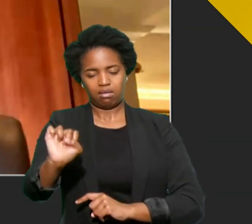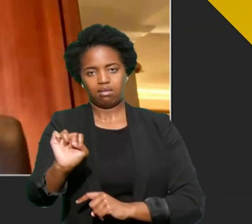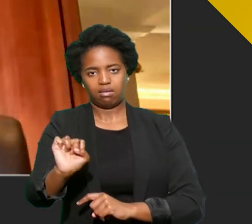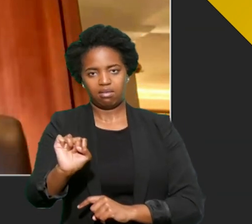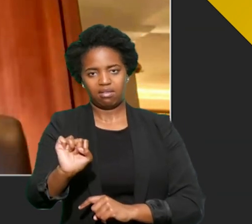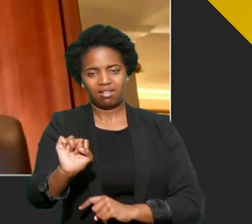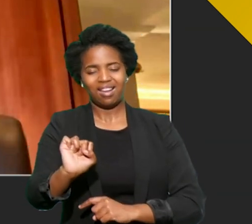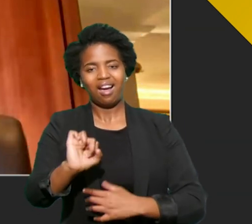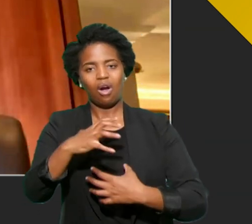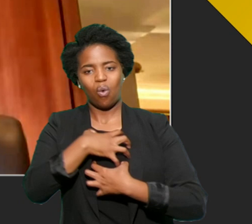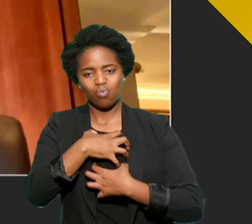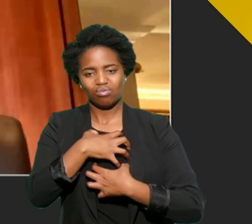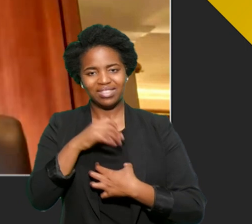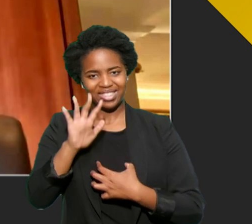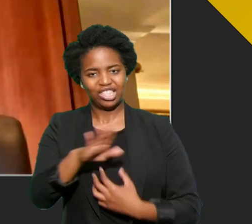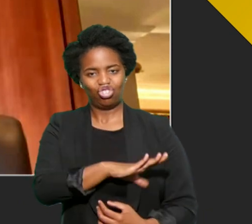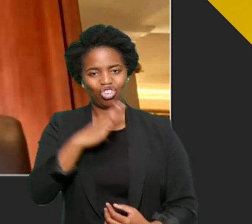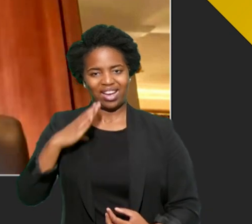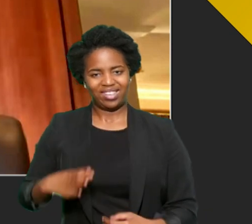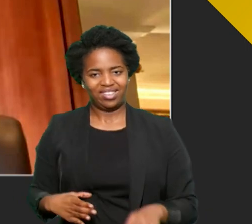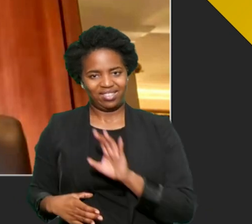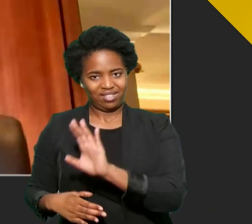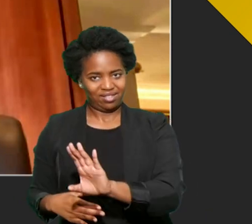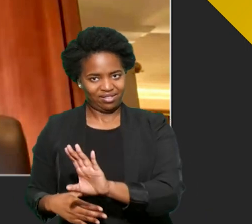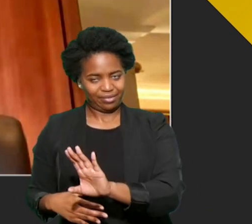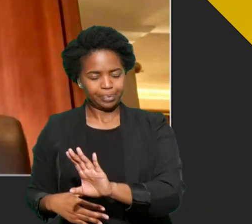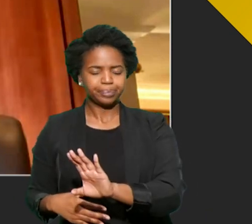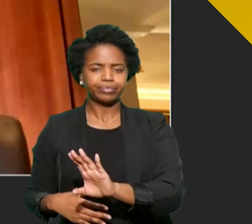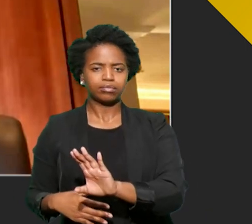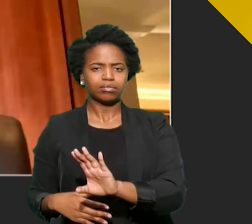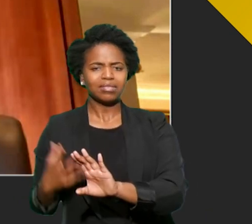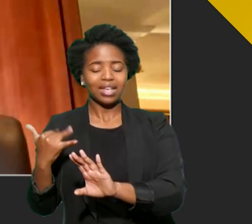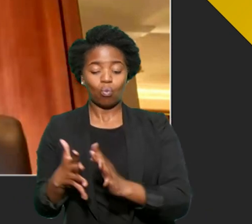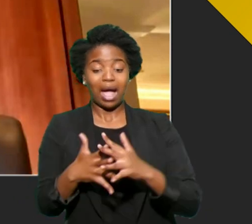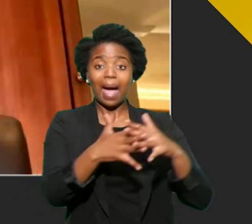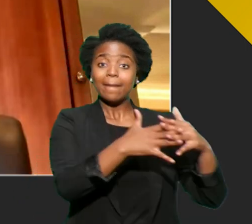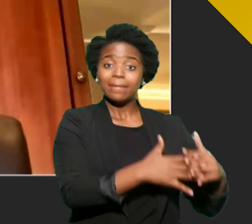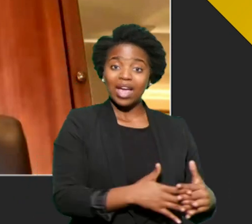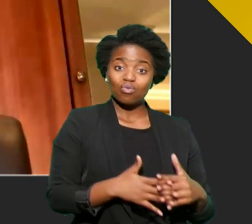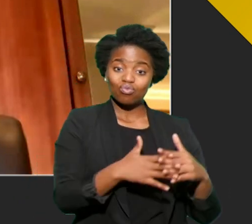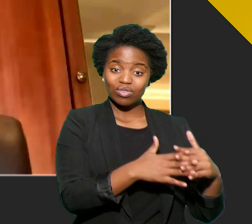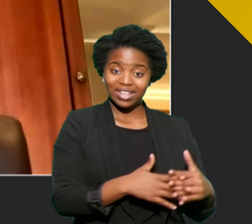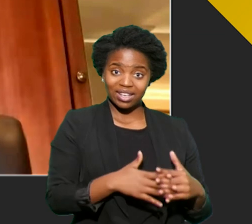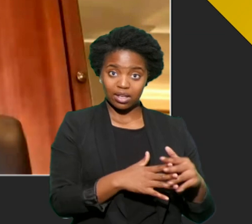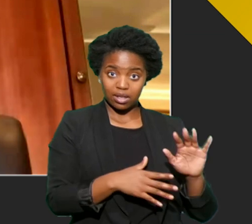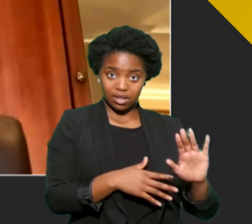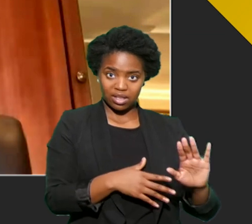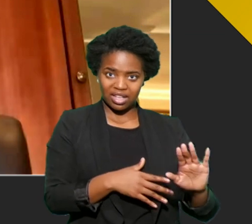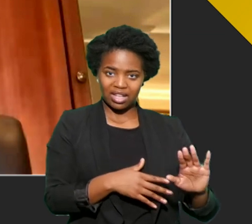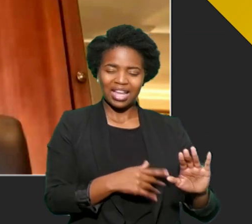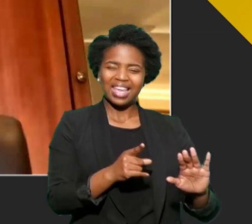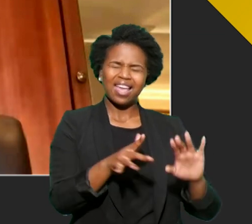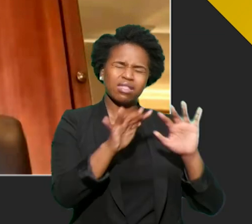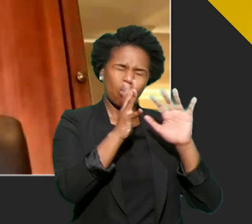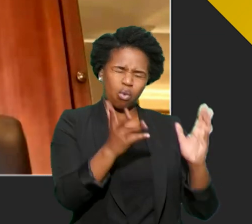is owned by China. Now, United States is the preeminent technological powerhouse in the